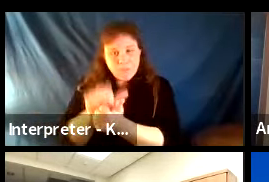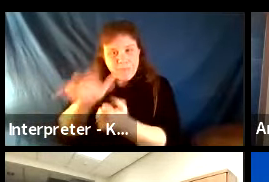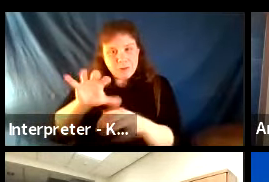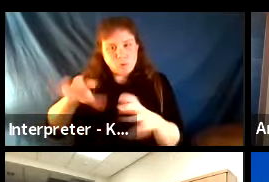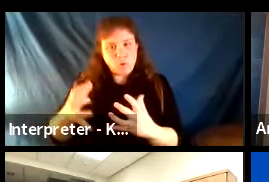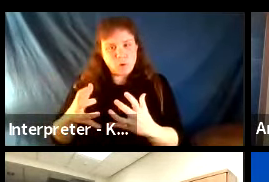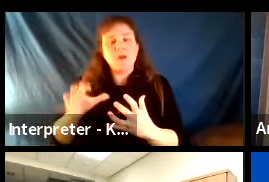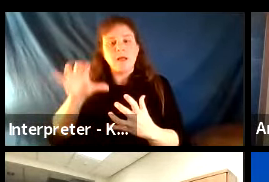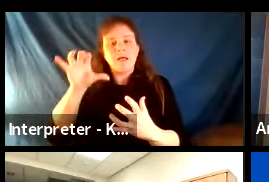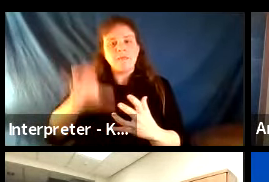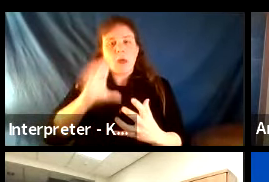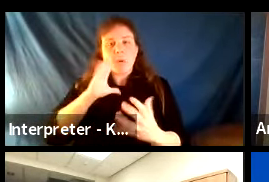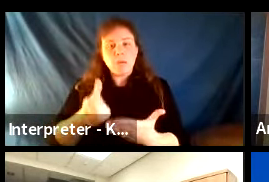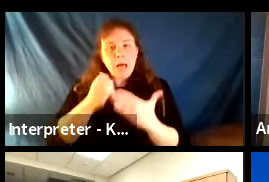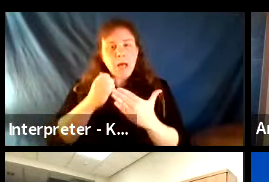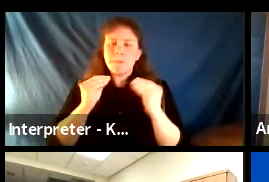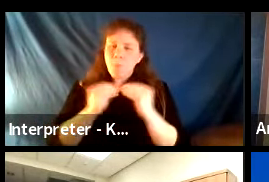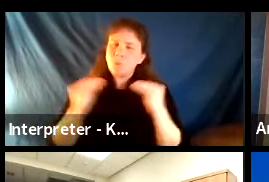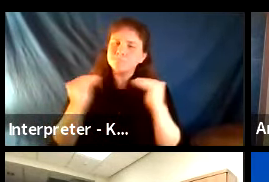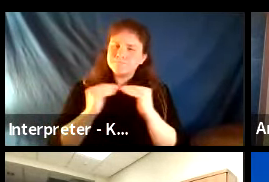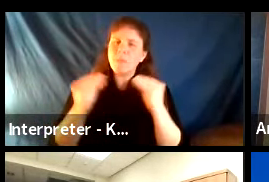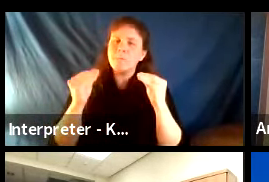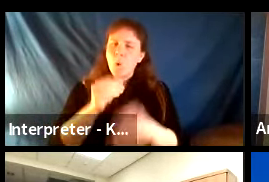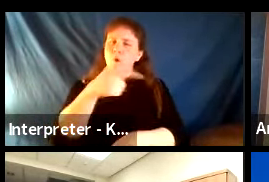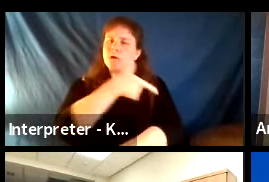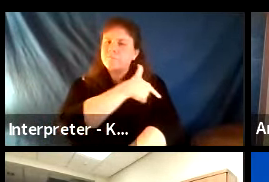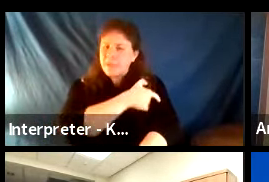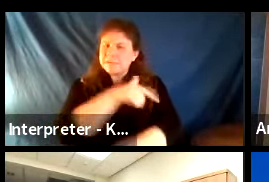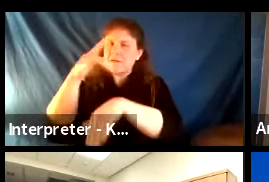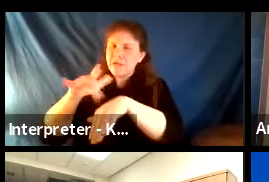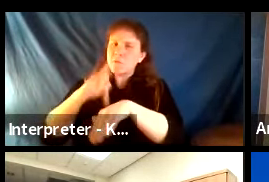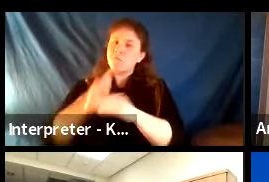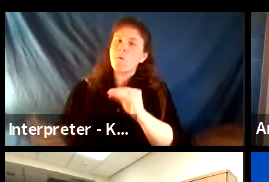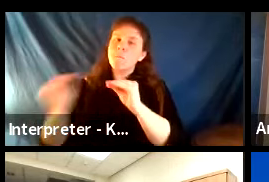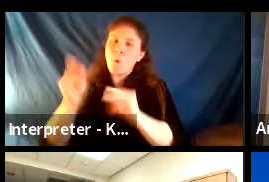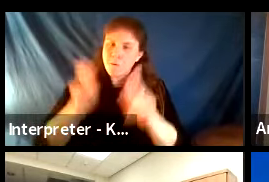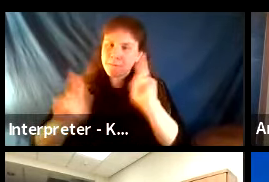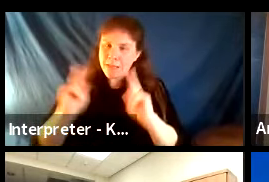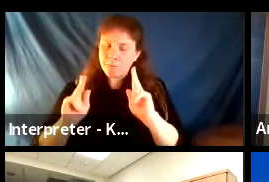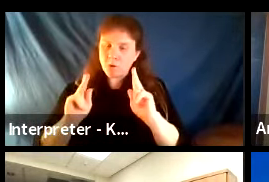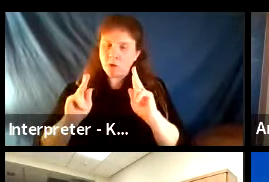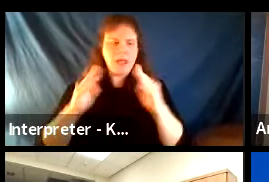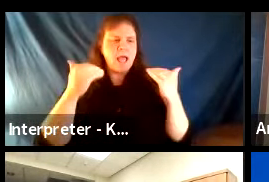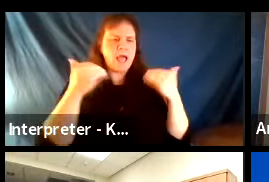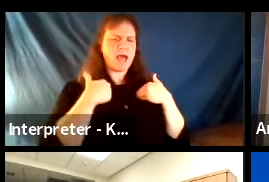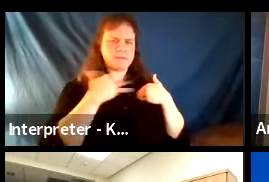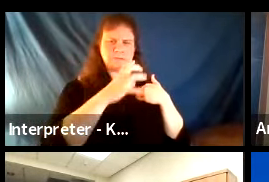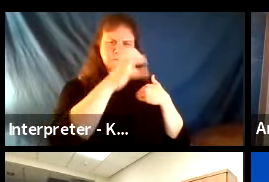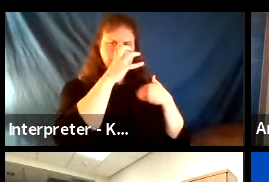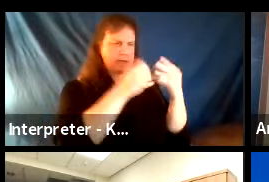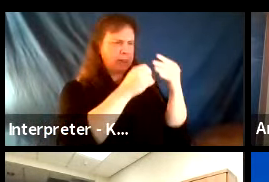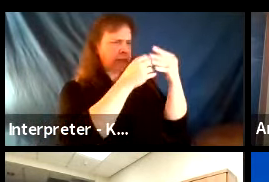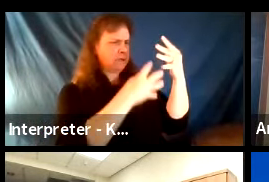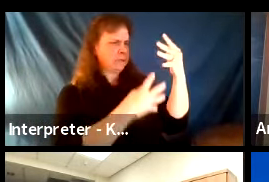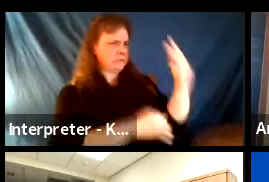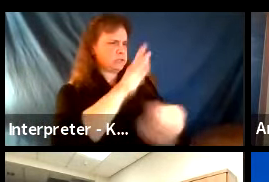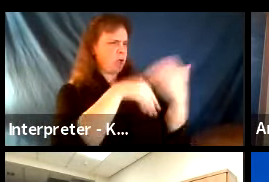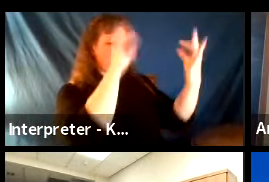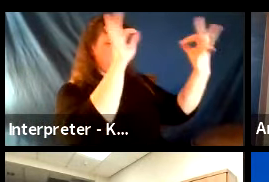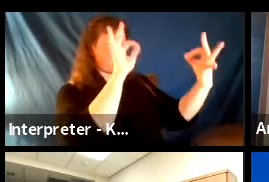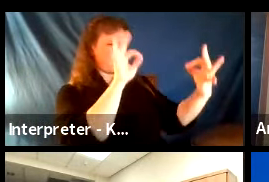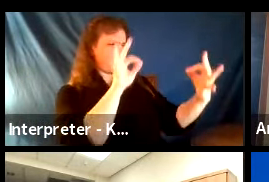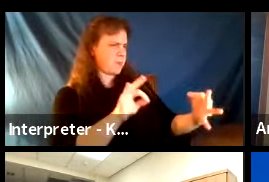lens and get as many shots done as possible, and not try and have a list that we all want to be perfect, but then we're not